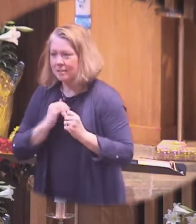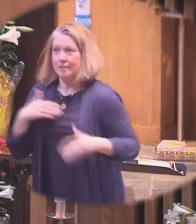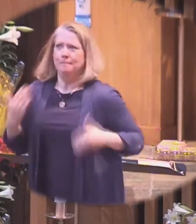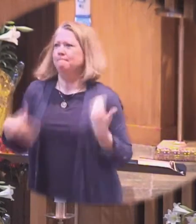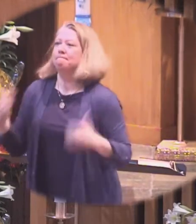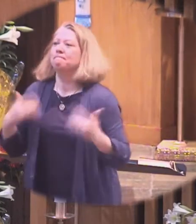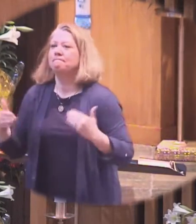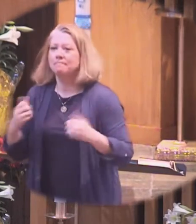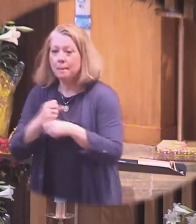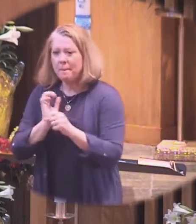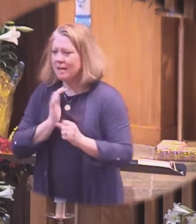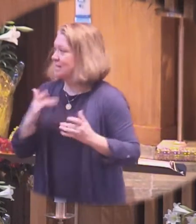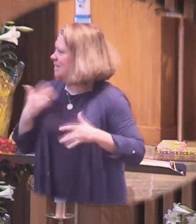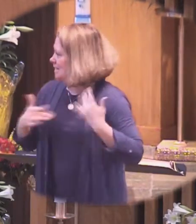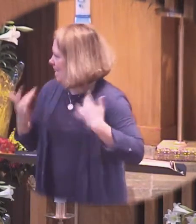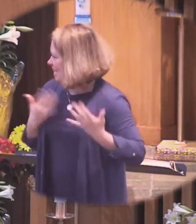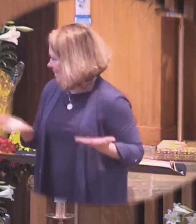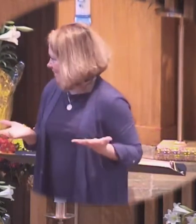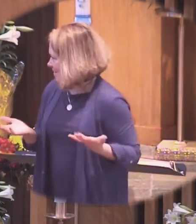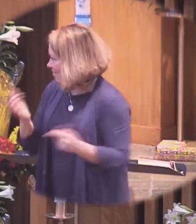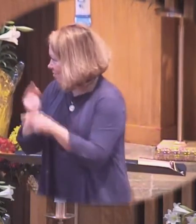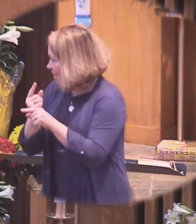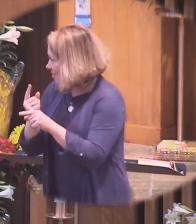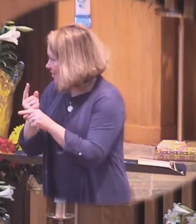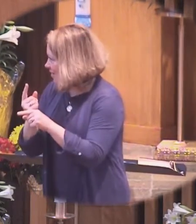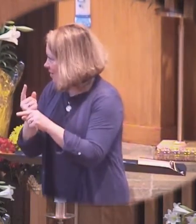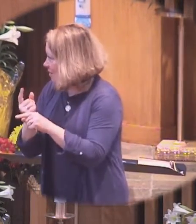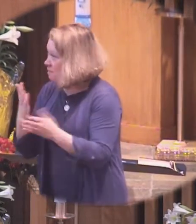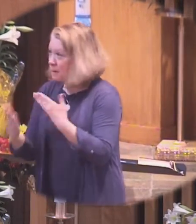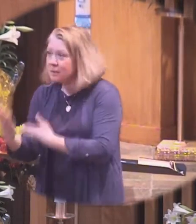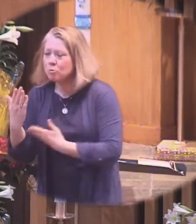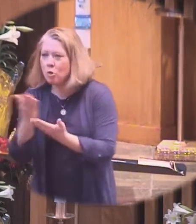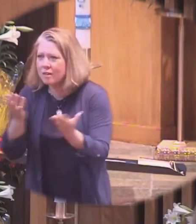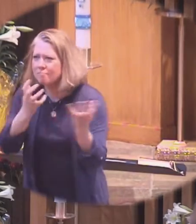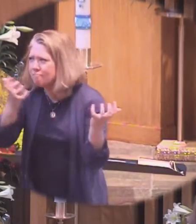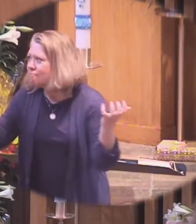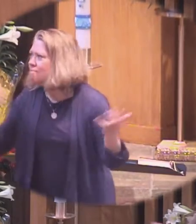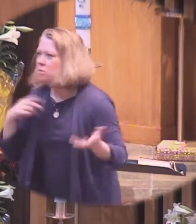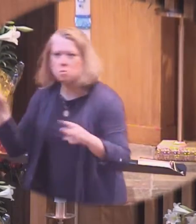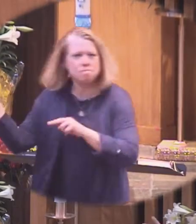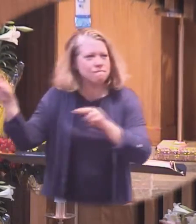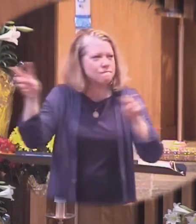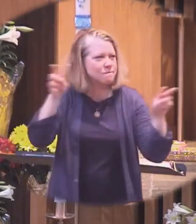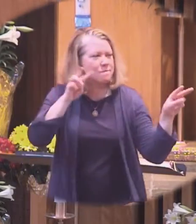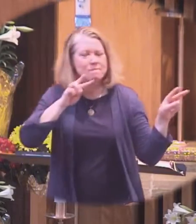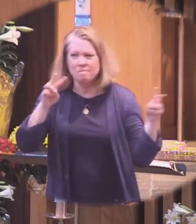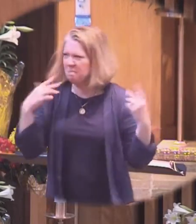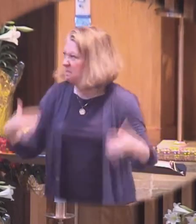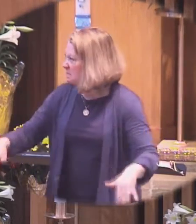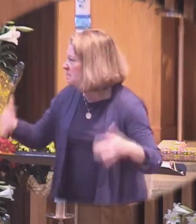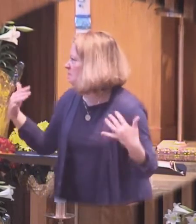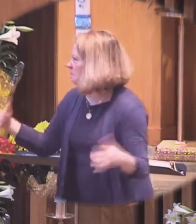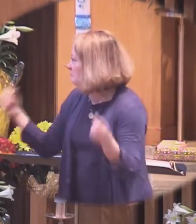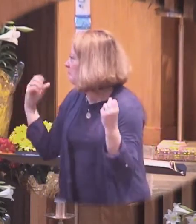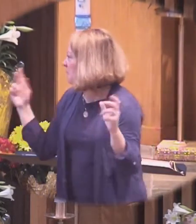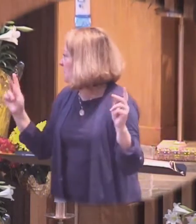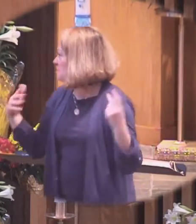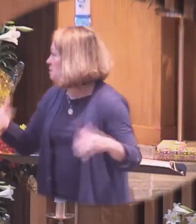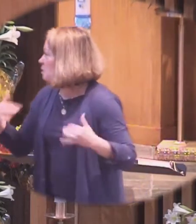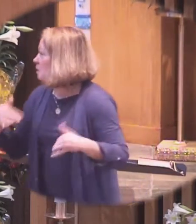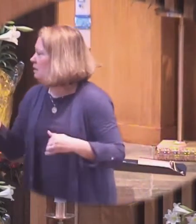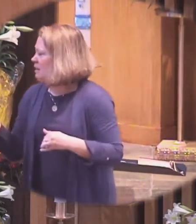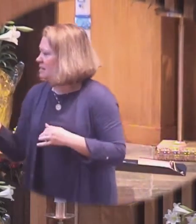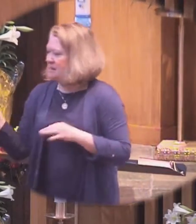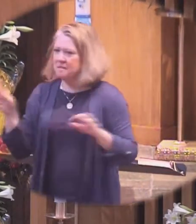create excitement in our life. Maybe as we gather here this morning, we look around at our family and friends who are seated beside us, and